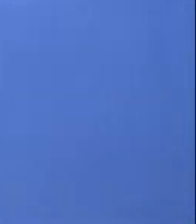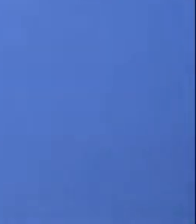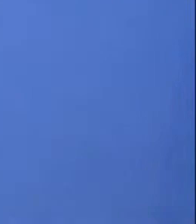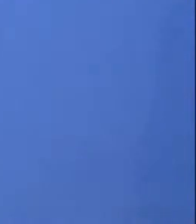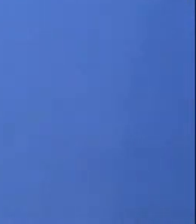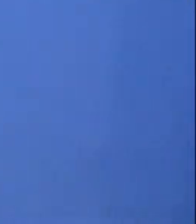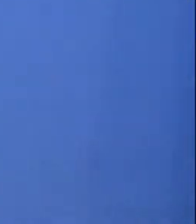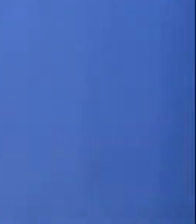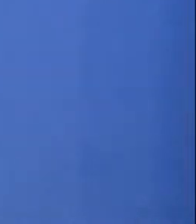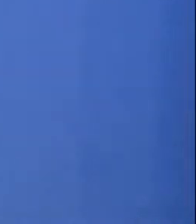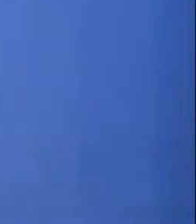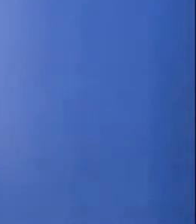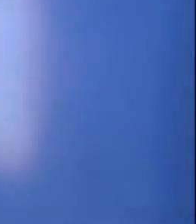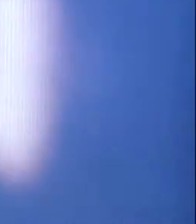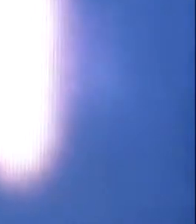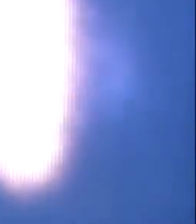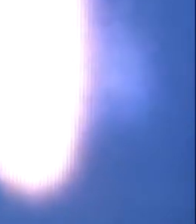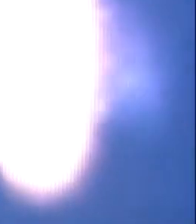Bread of life,